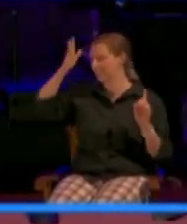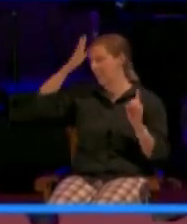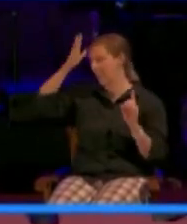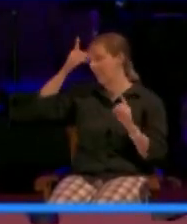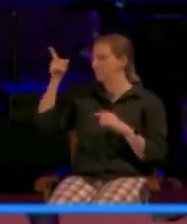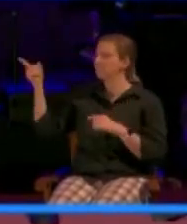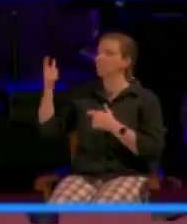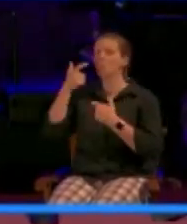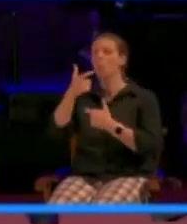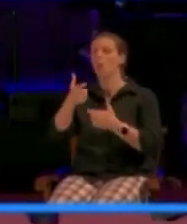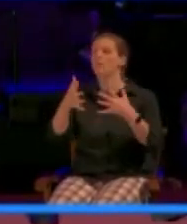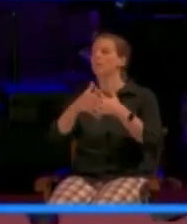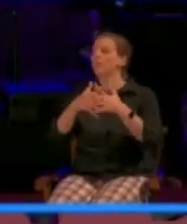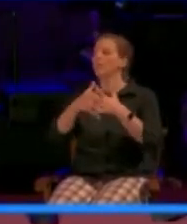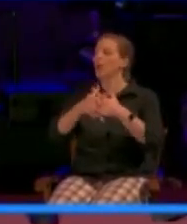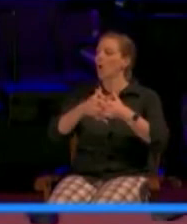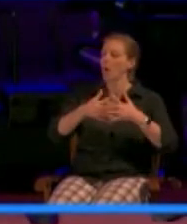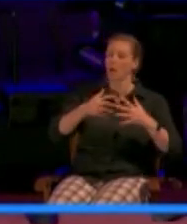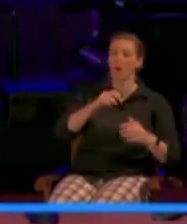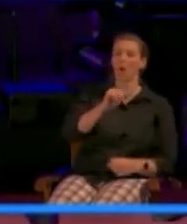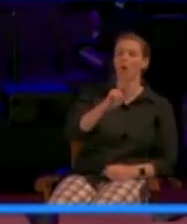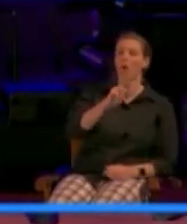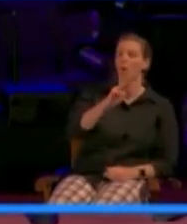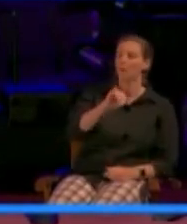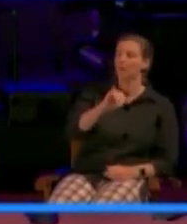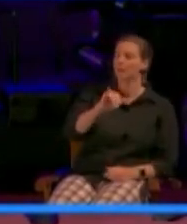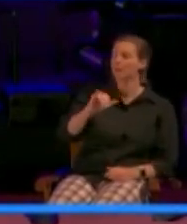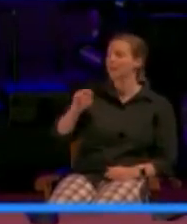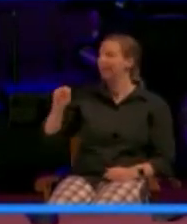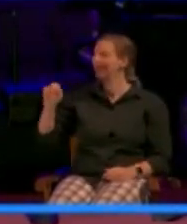And Dad had always told me about West Point.